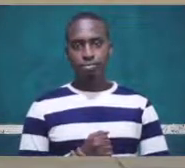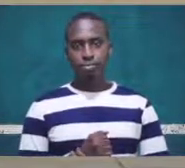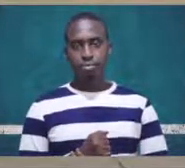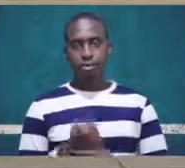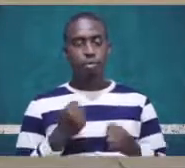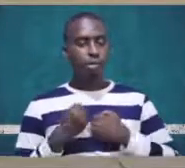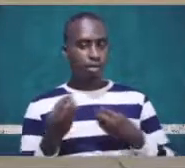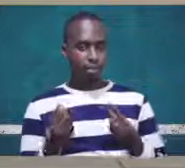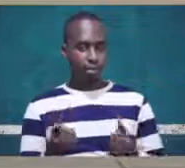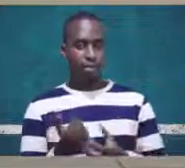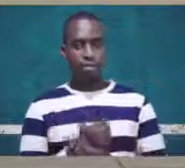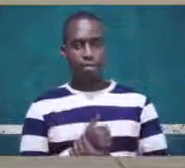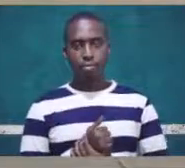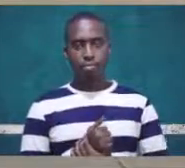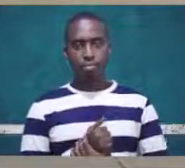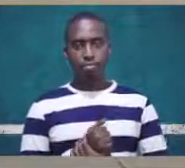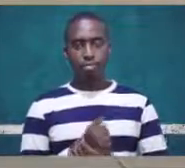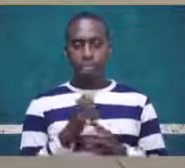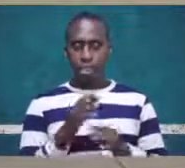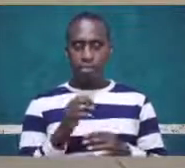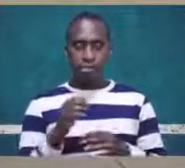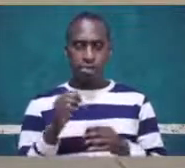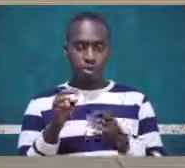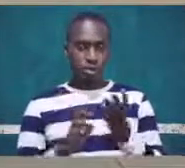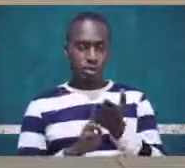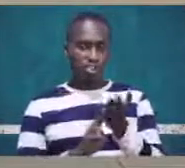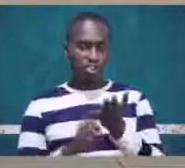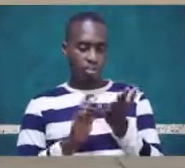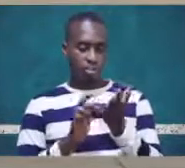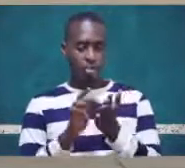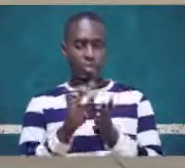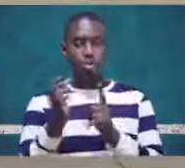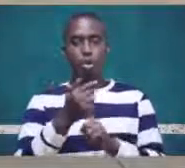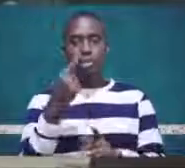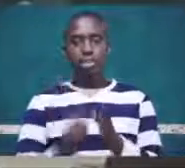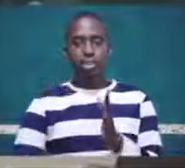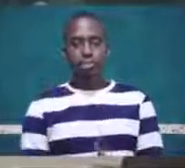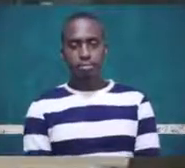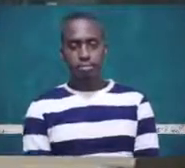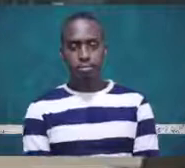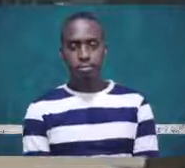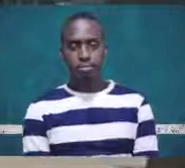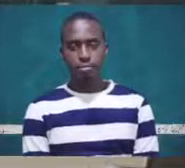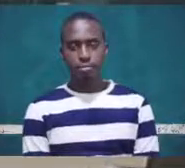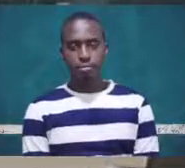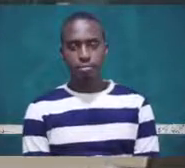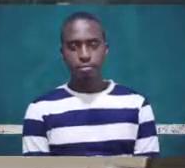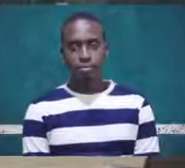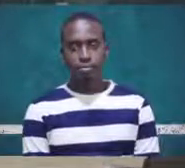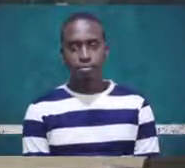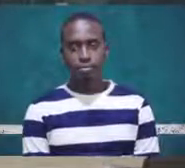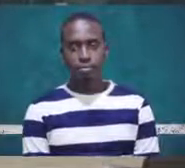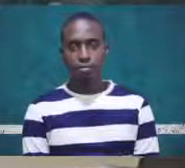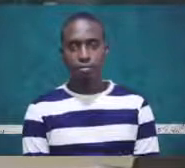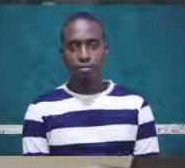Rwanda francs. If you do work on that, what do you get? You will get